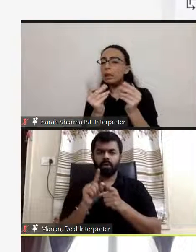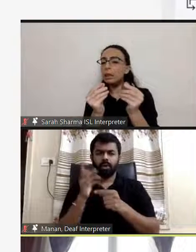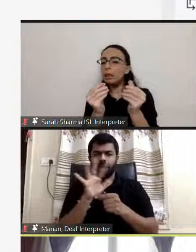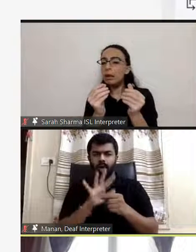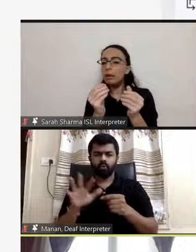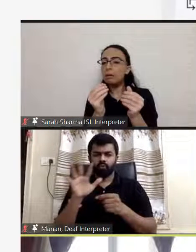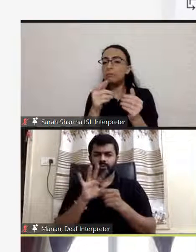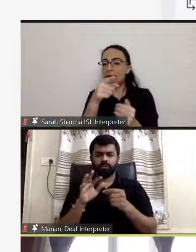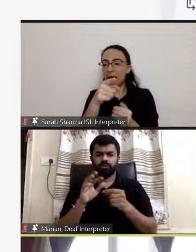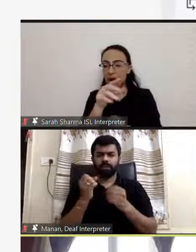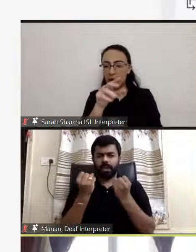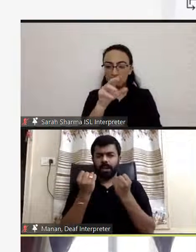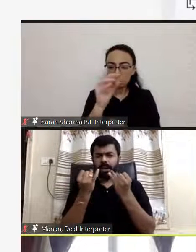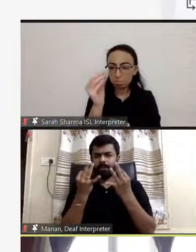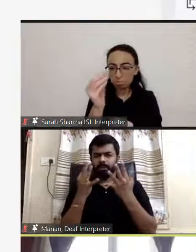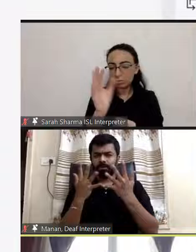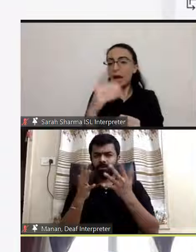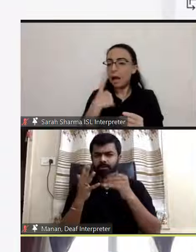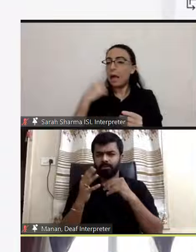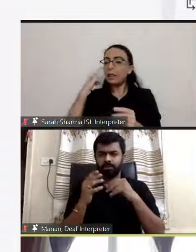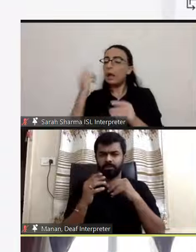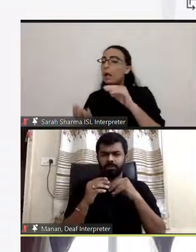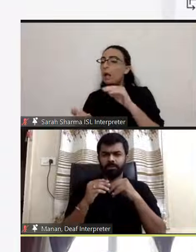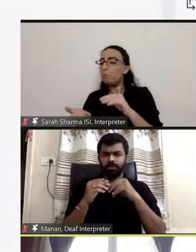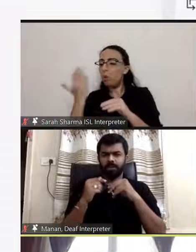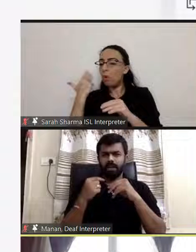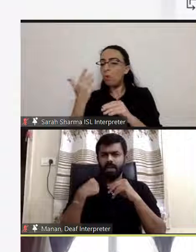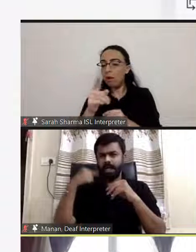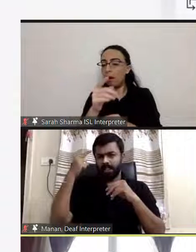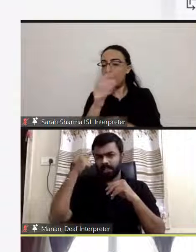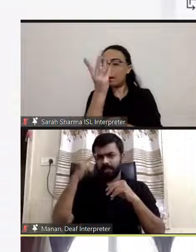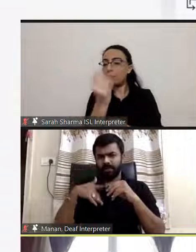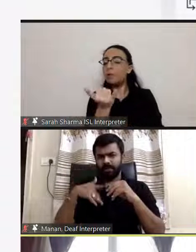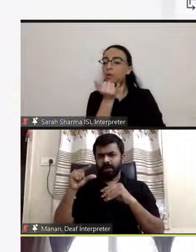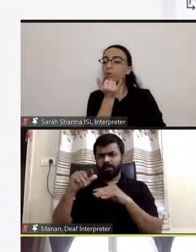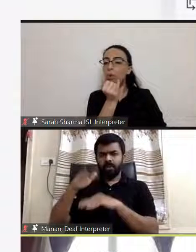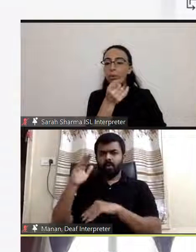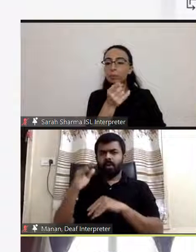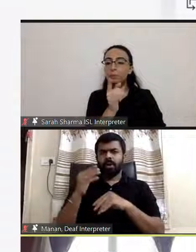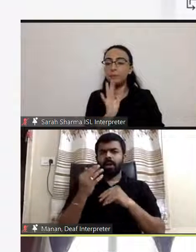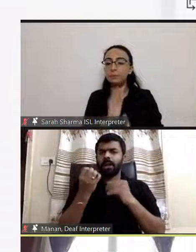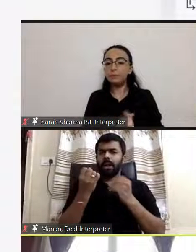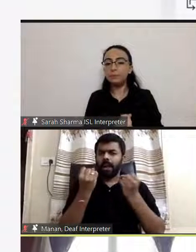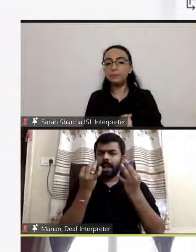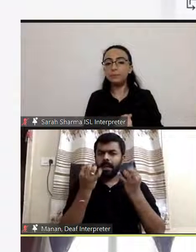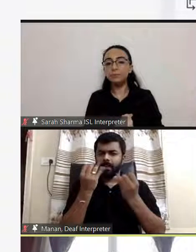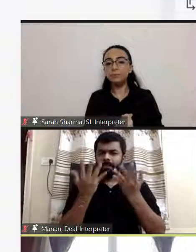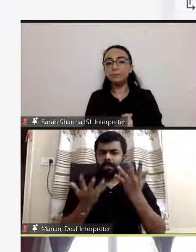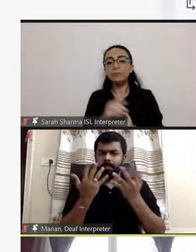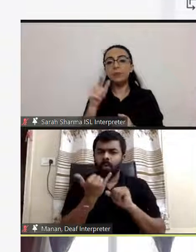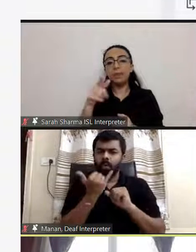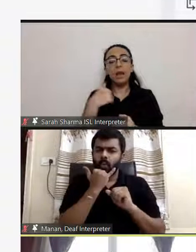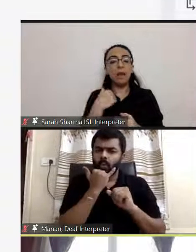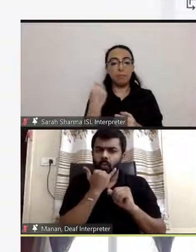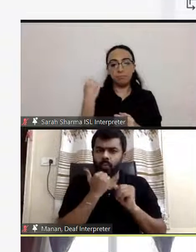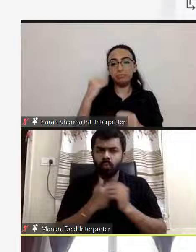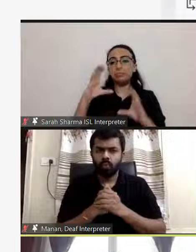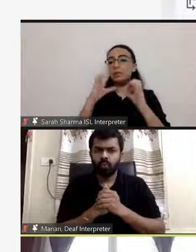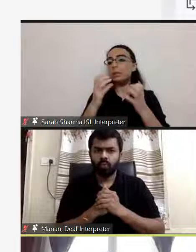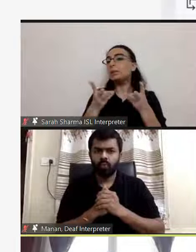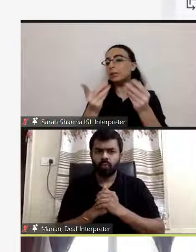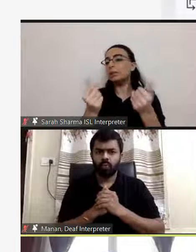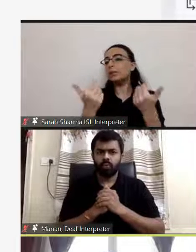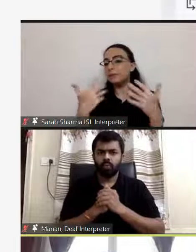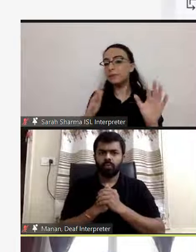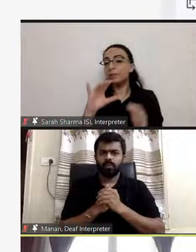6 provinces out of 26 we have in Congo. We just did the census of